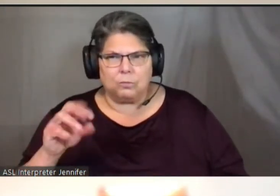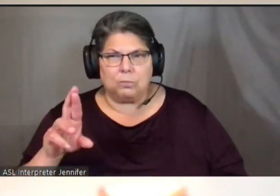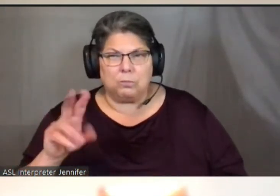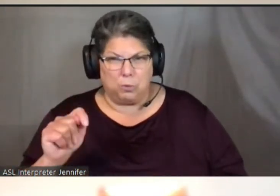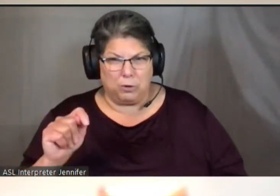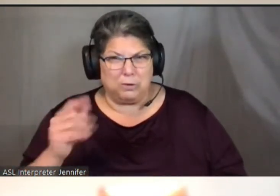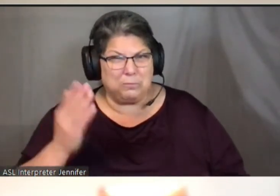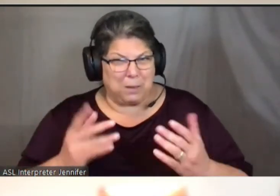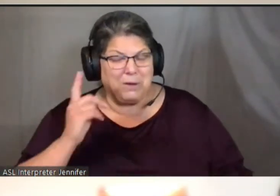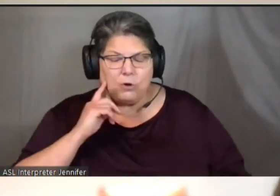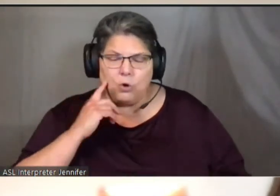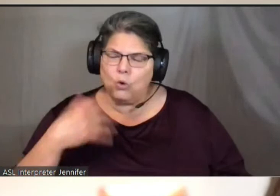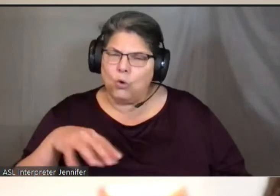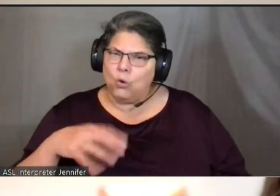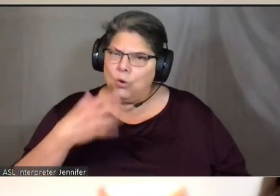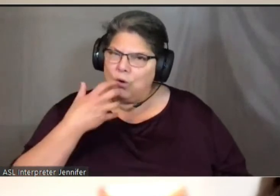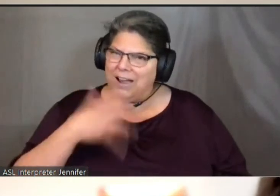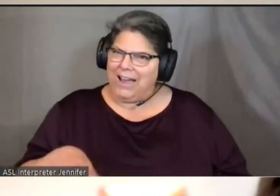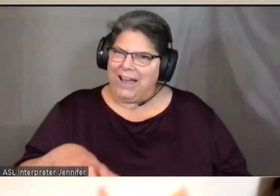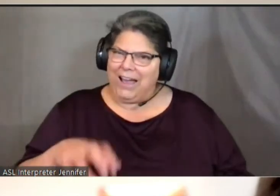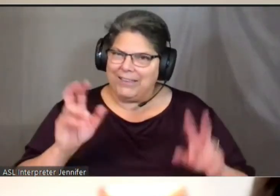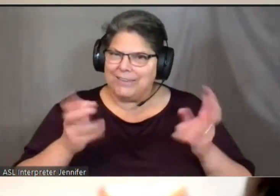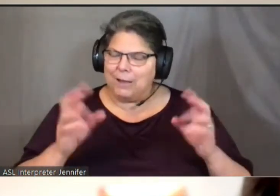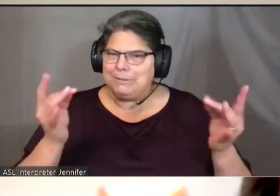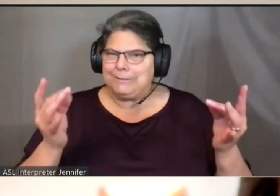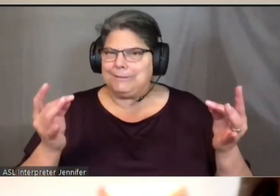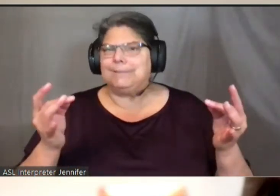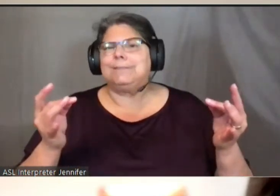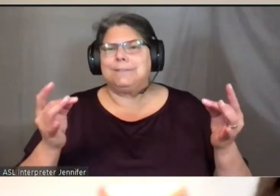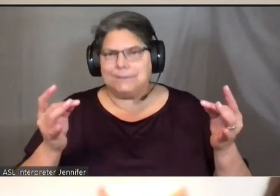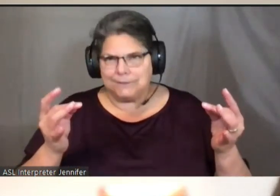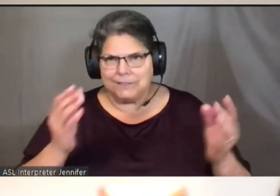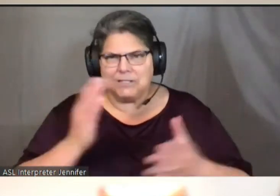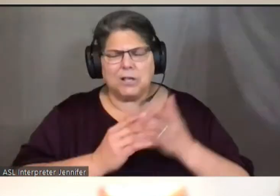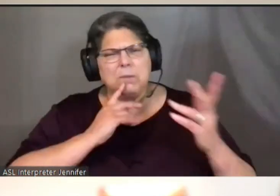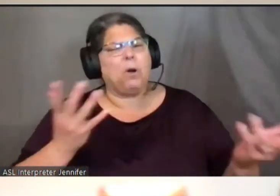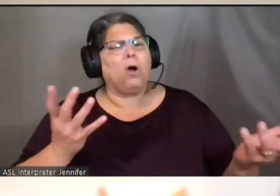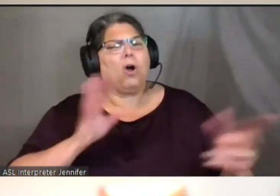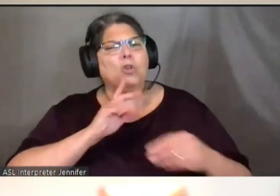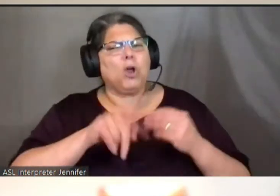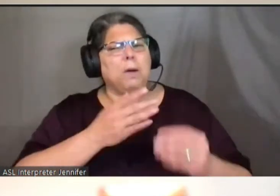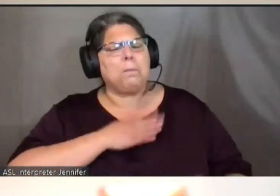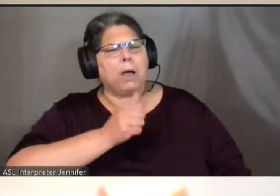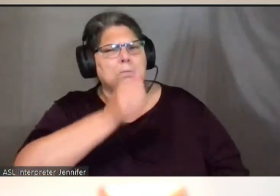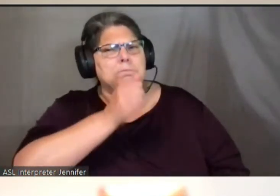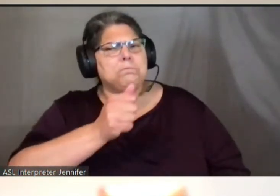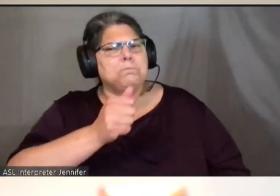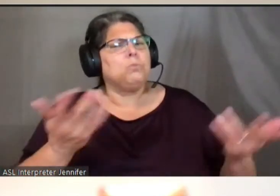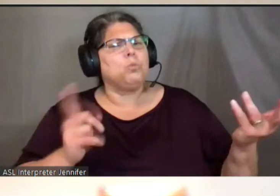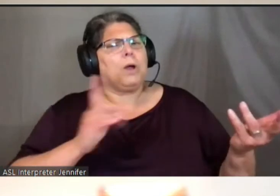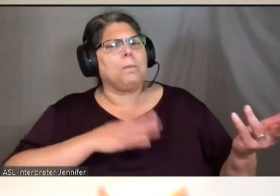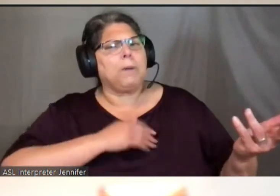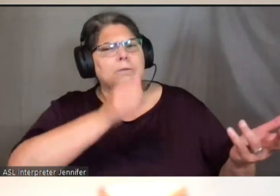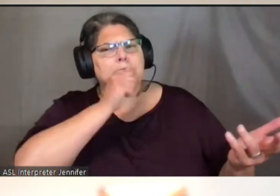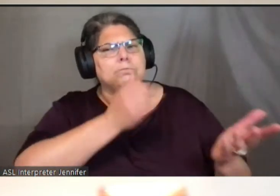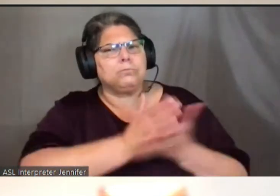is a hot topic. There are questions of privacy and questions of